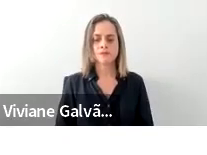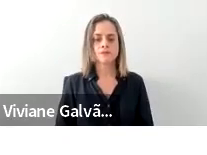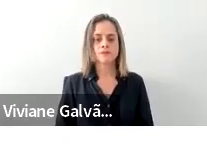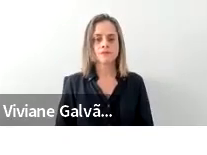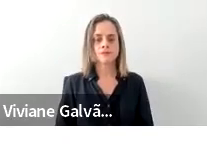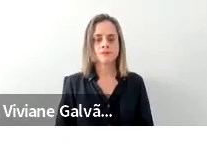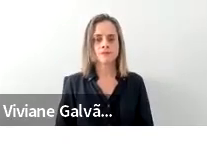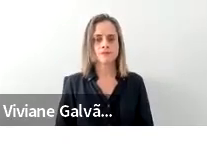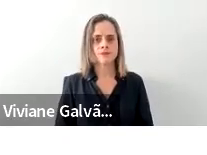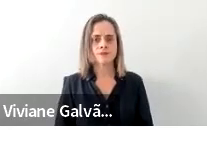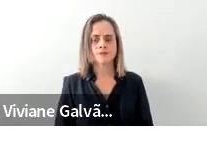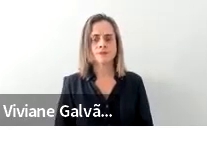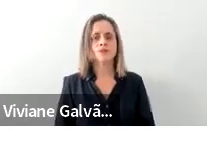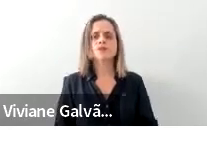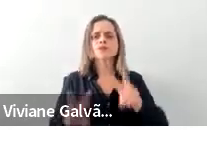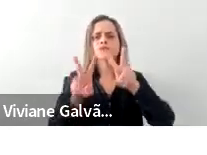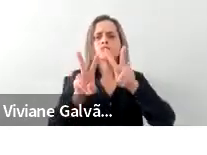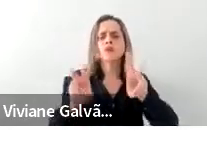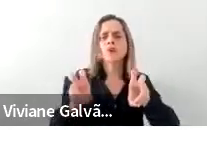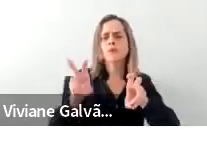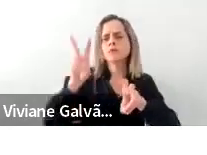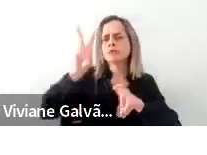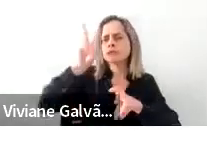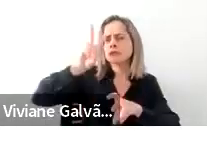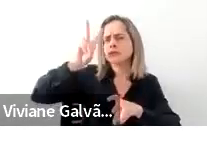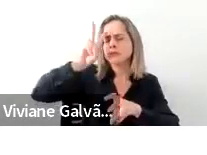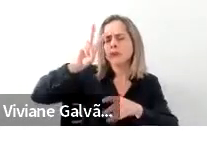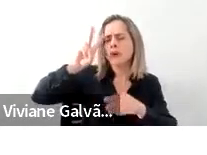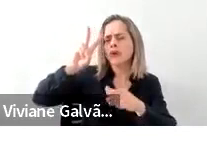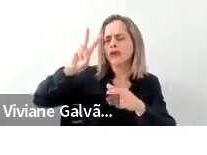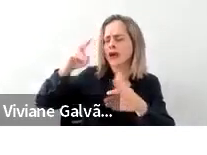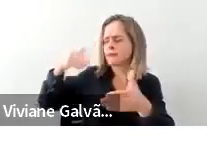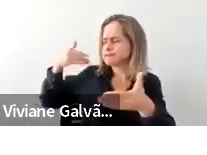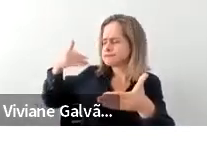Vygotsky. It's quite a remarkable text,